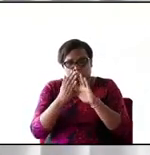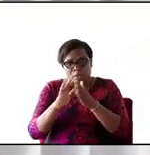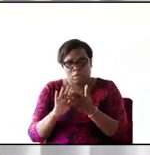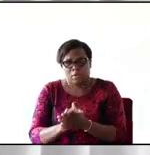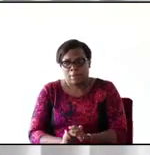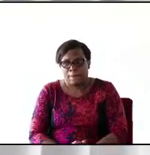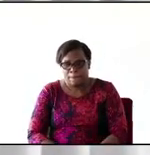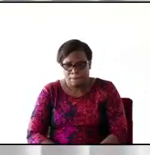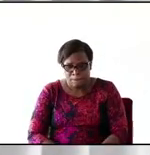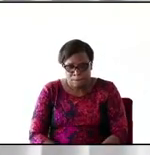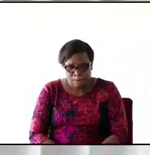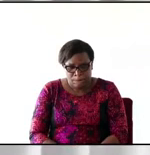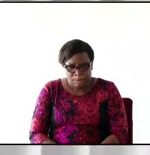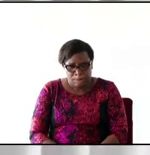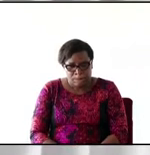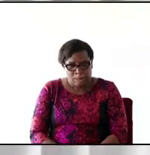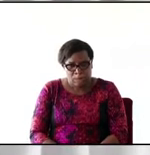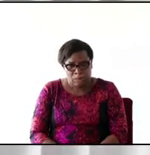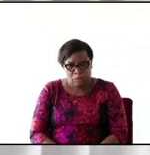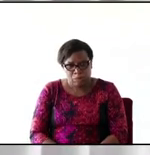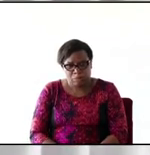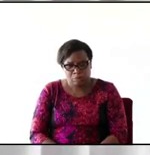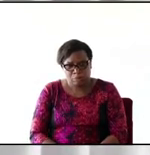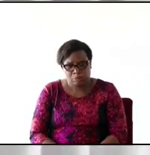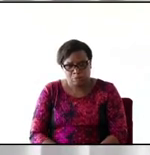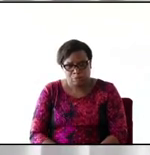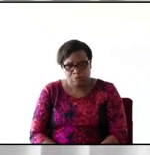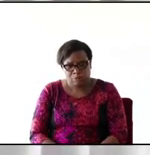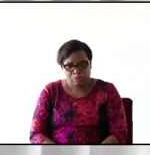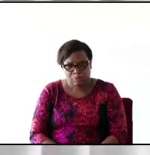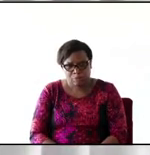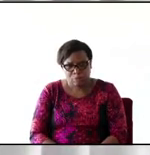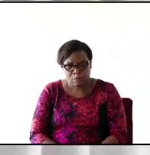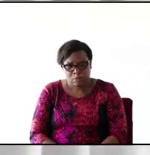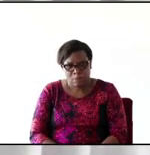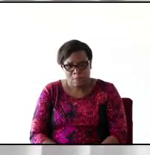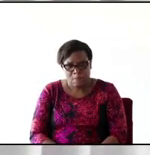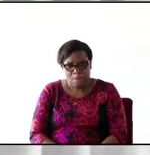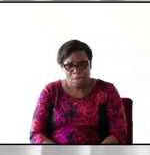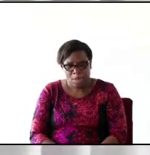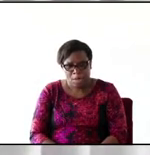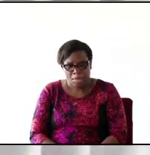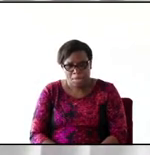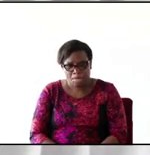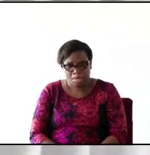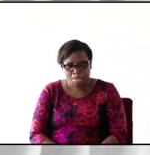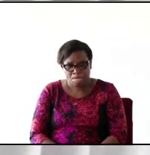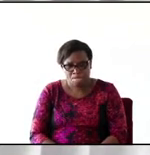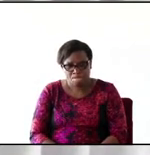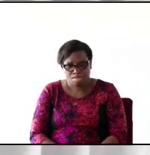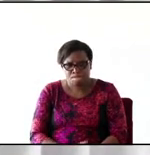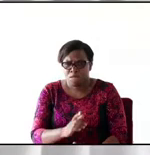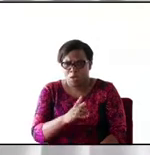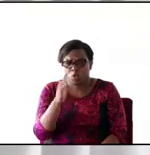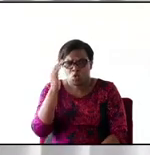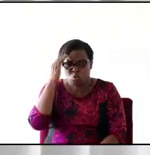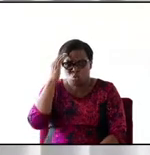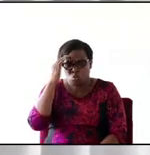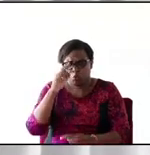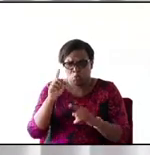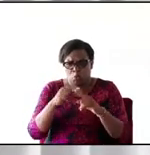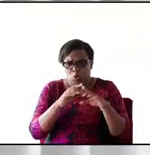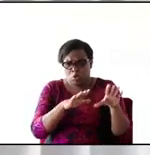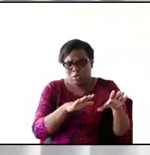engagement and communication, are you aware that when you leave your comfort